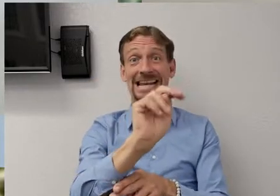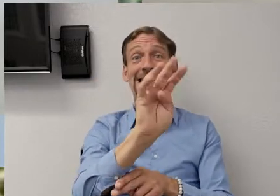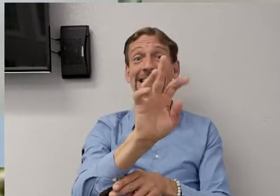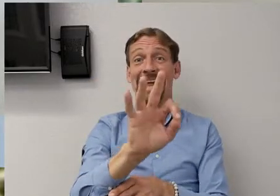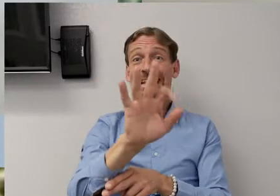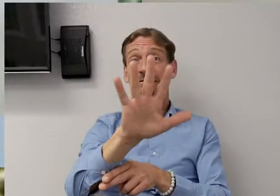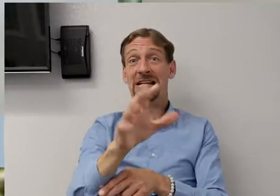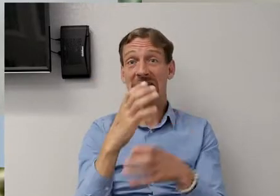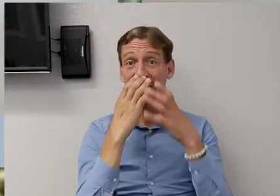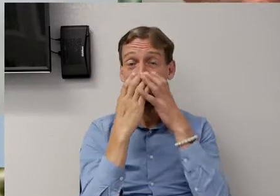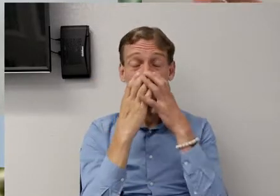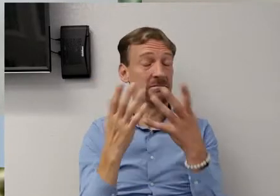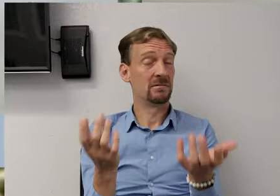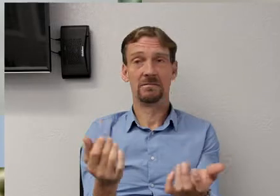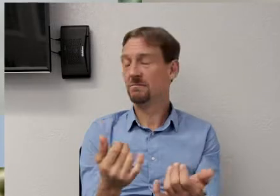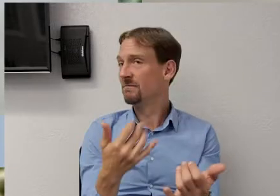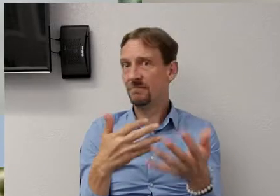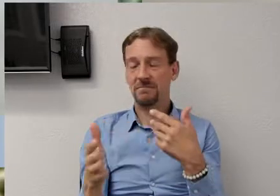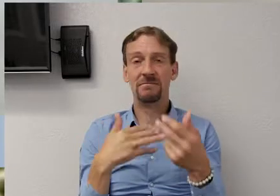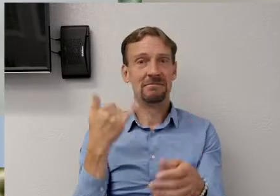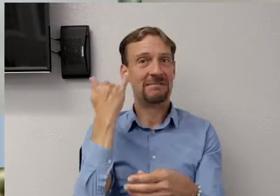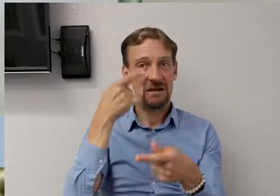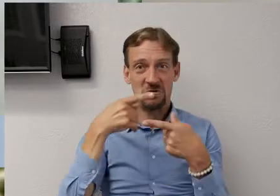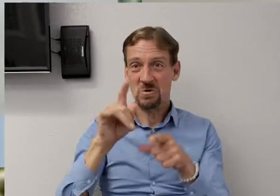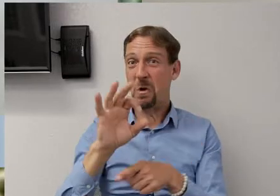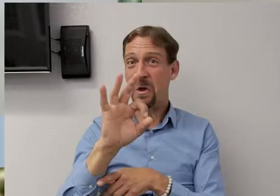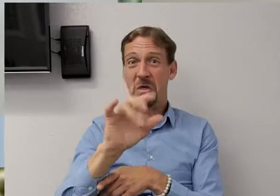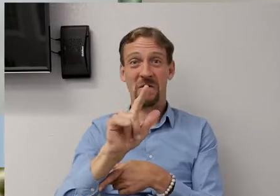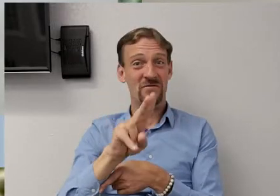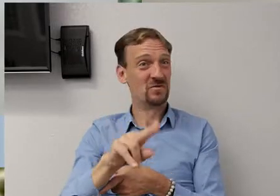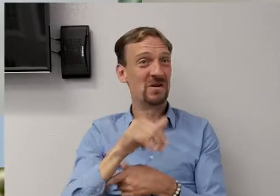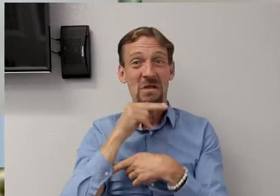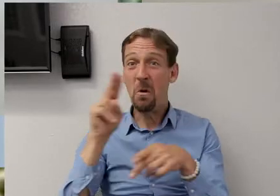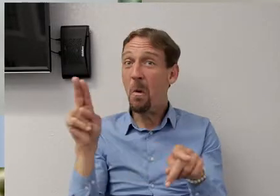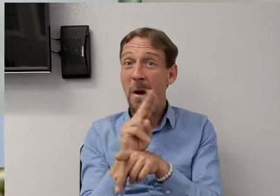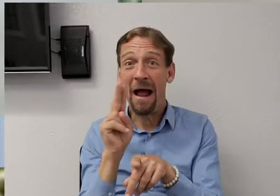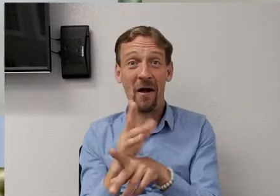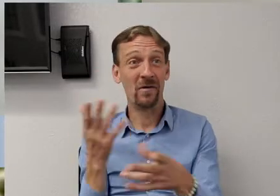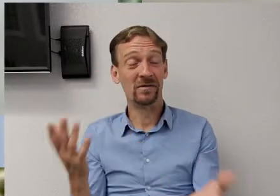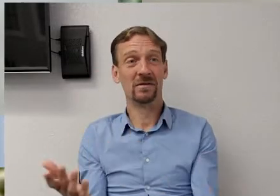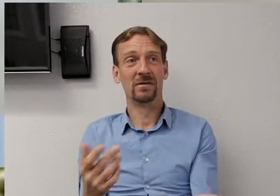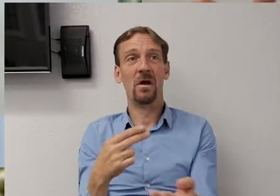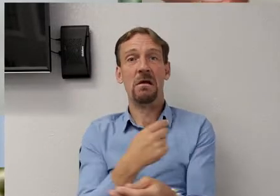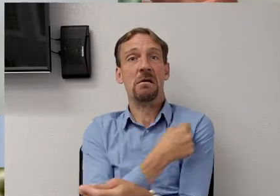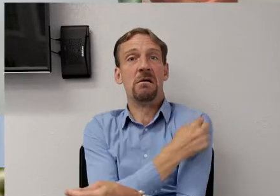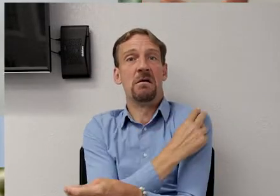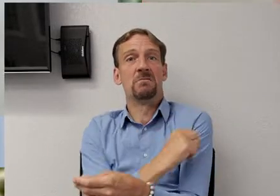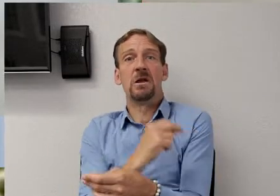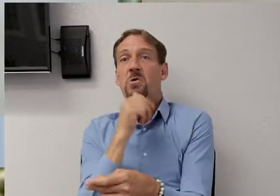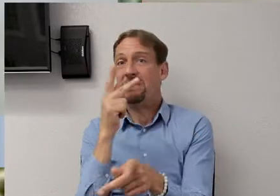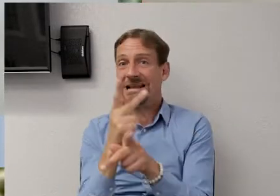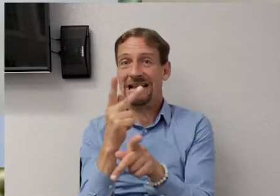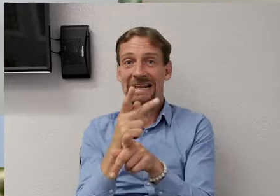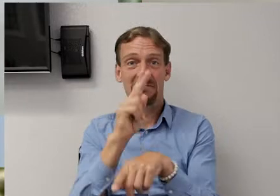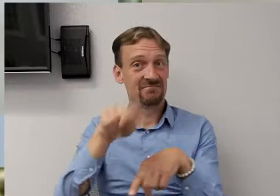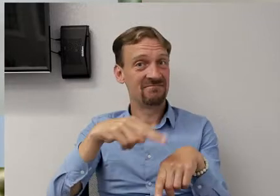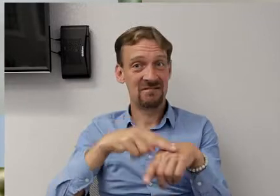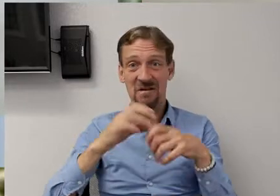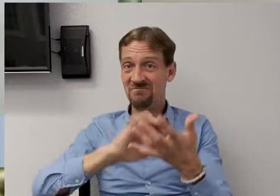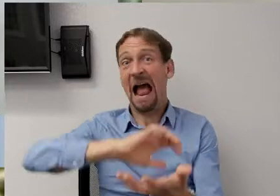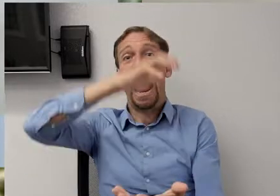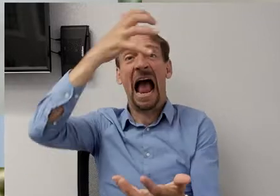But other than that, even during the height of the flu season, they don't wear them. So hospitals don't keep an enormous stock of